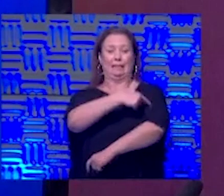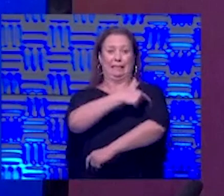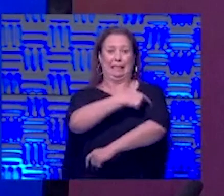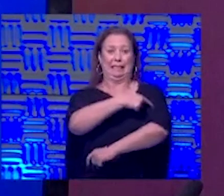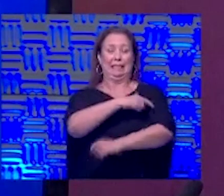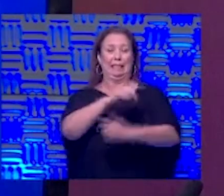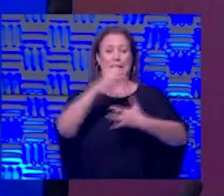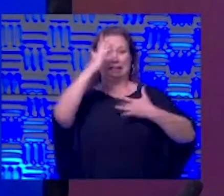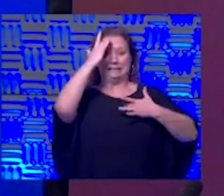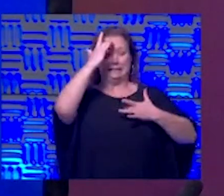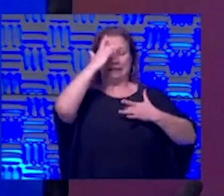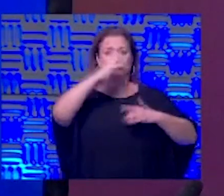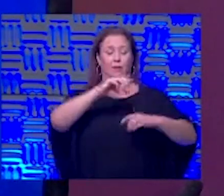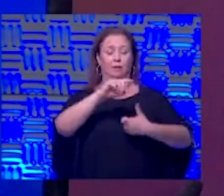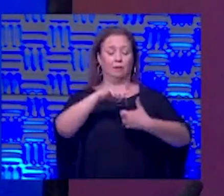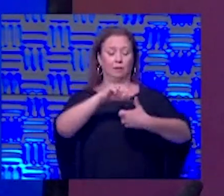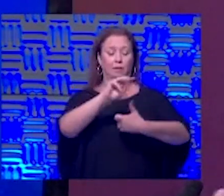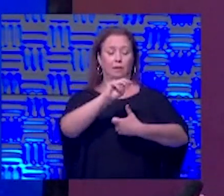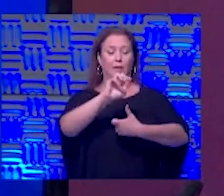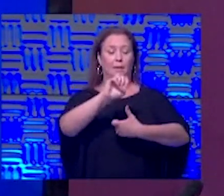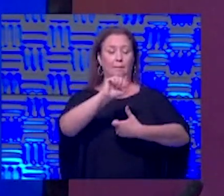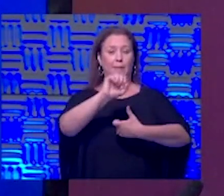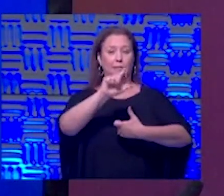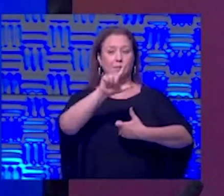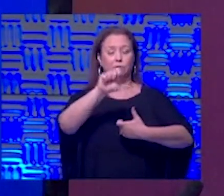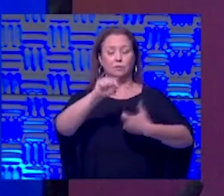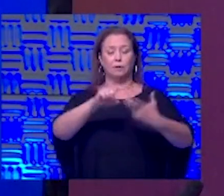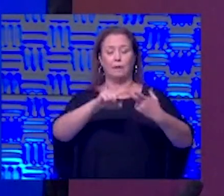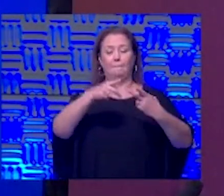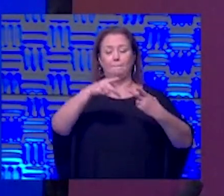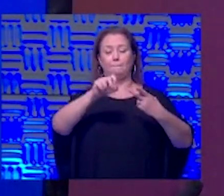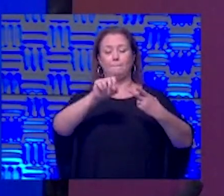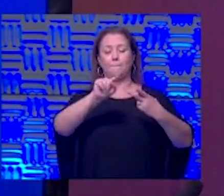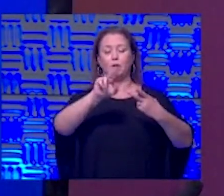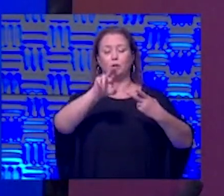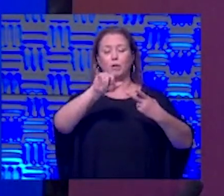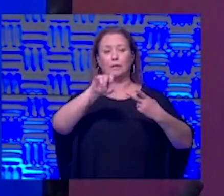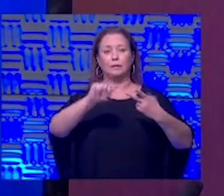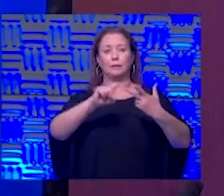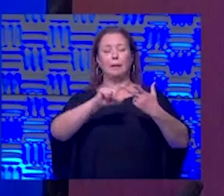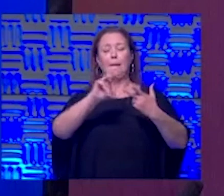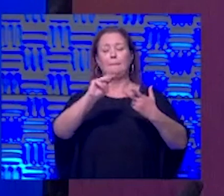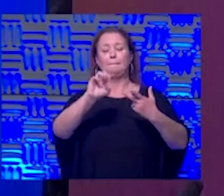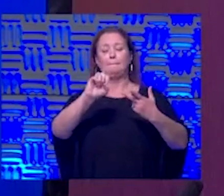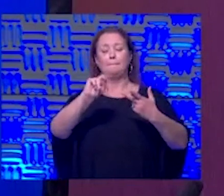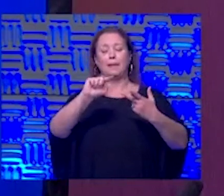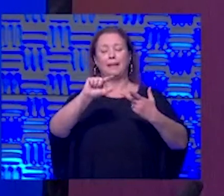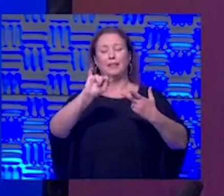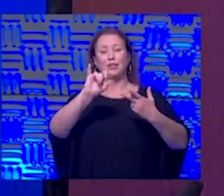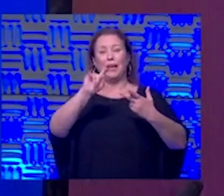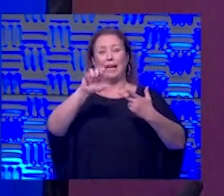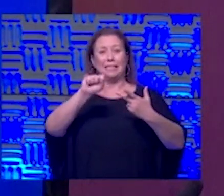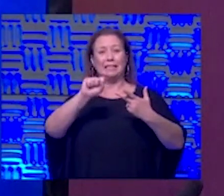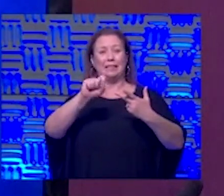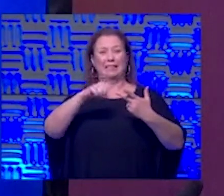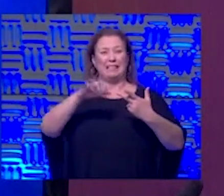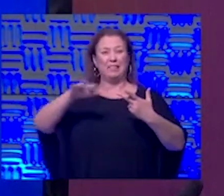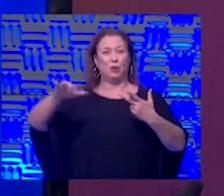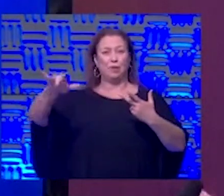vaccine-preventable diseases, measles, pertussis, H-flu meningitis. All these things are still out